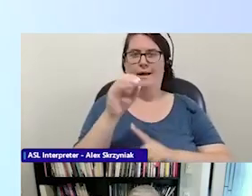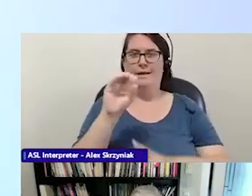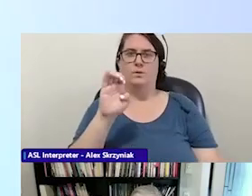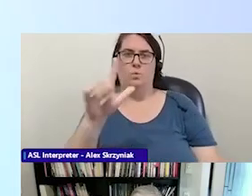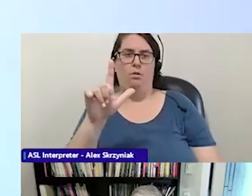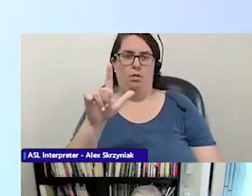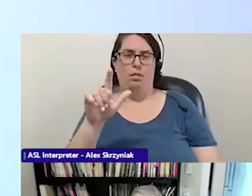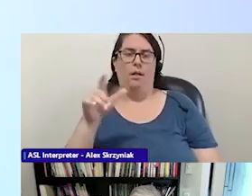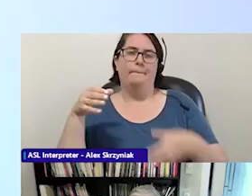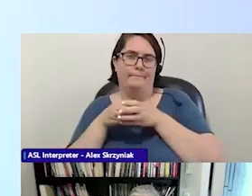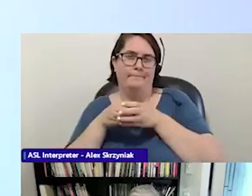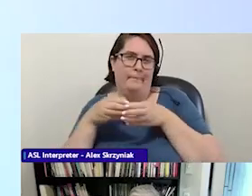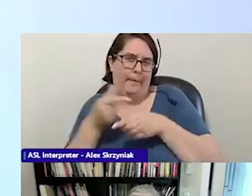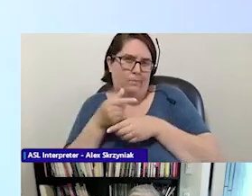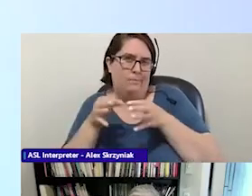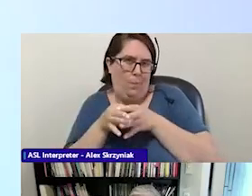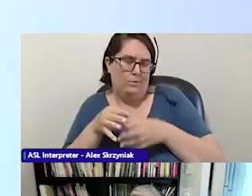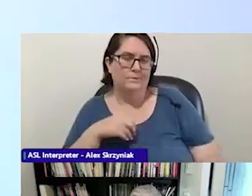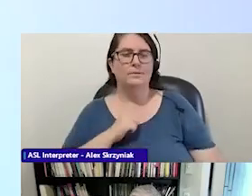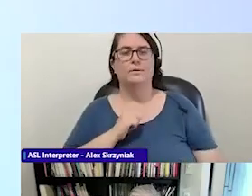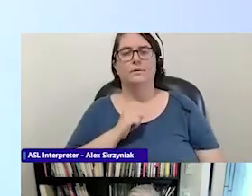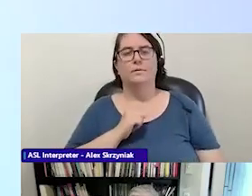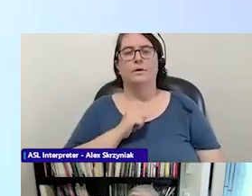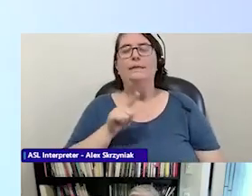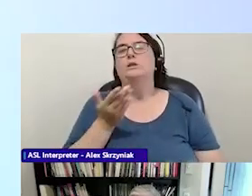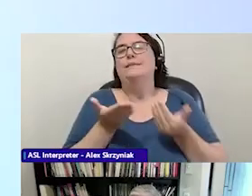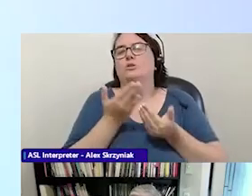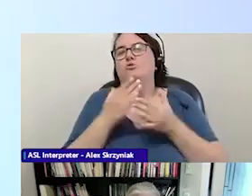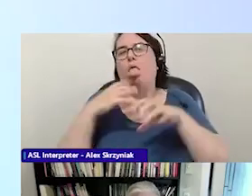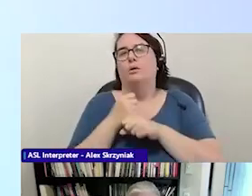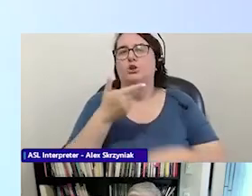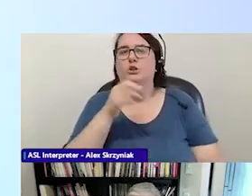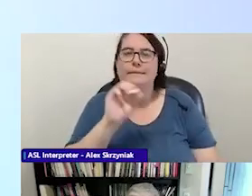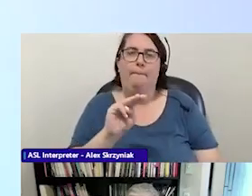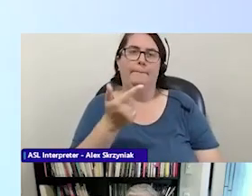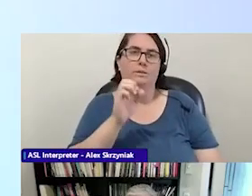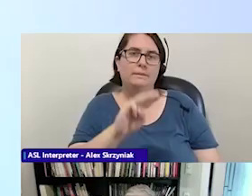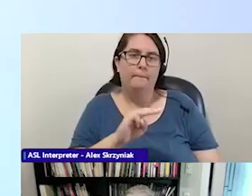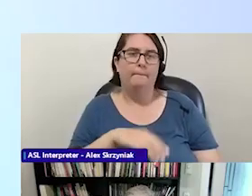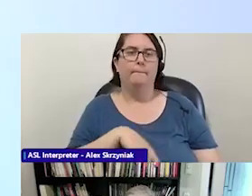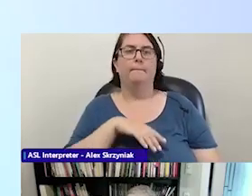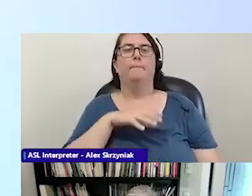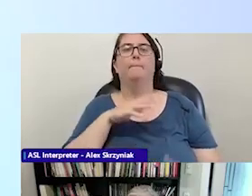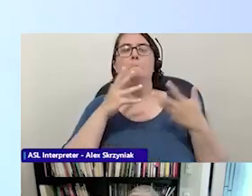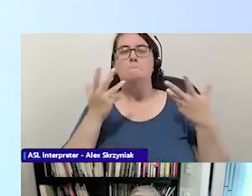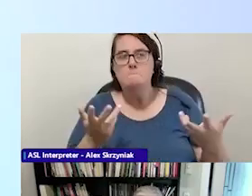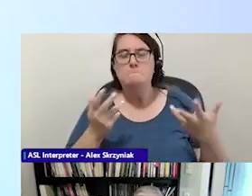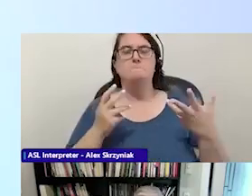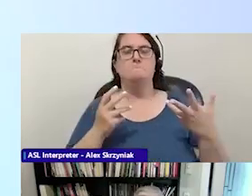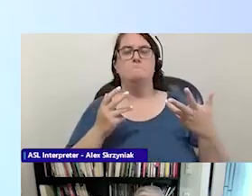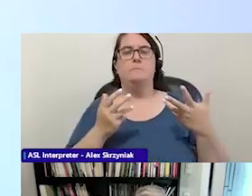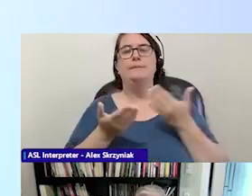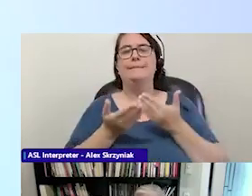sexual minorities. It's easier, it's less intimidating for mainstream audiences, and it's